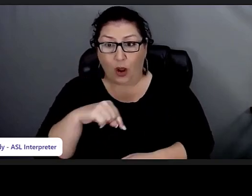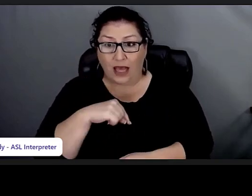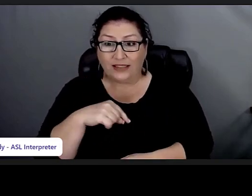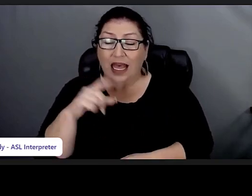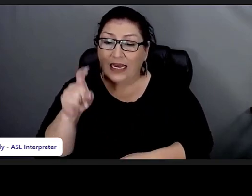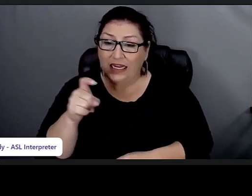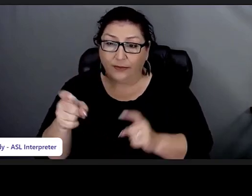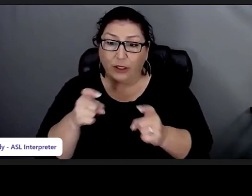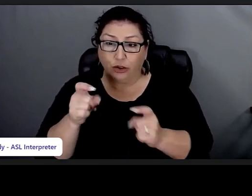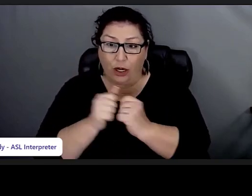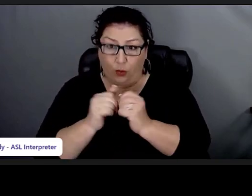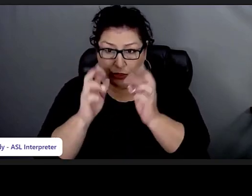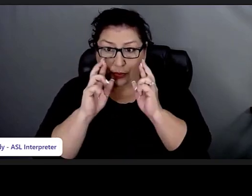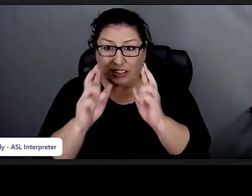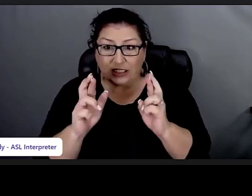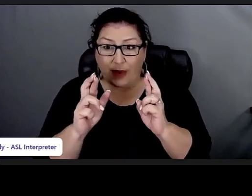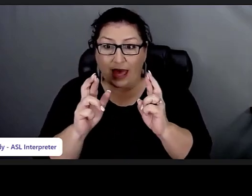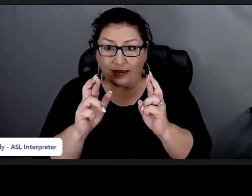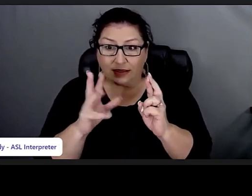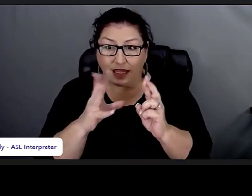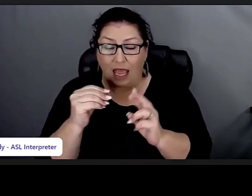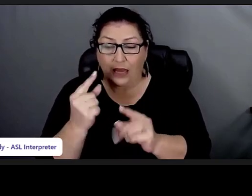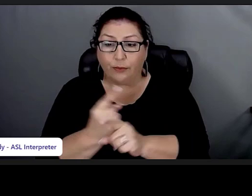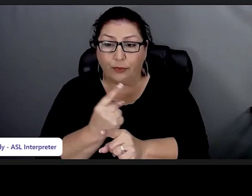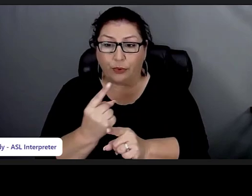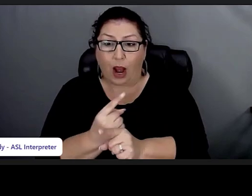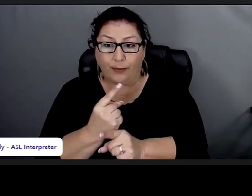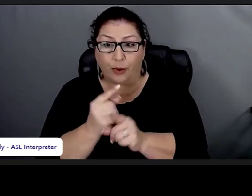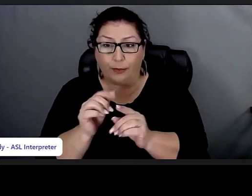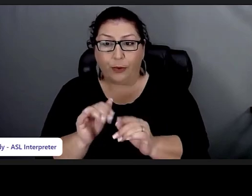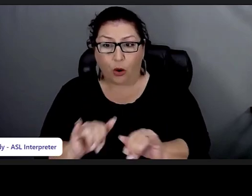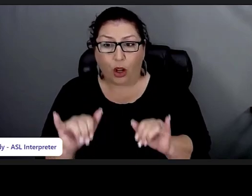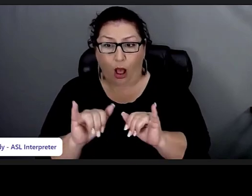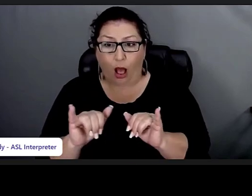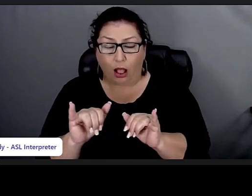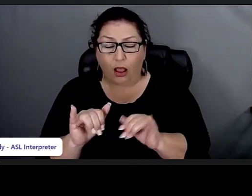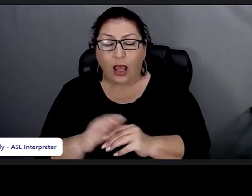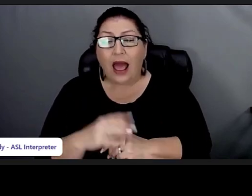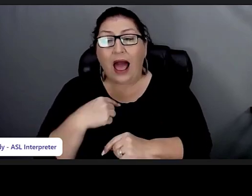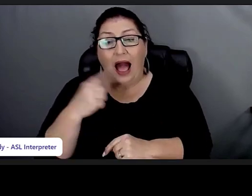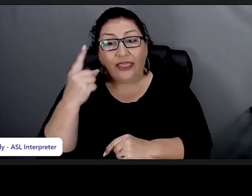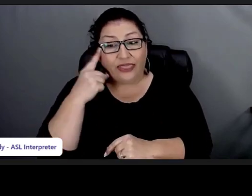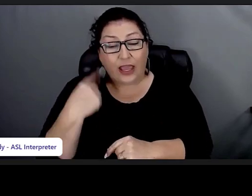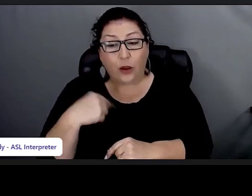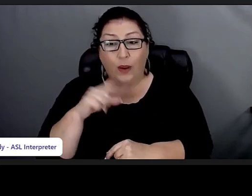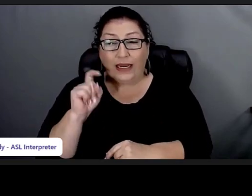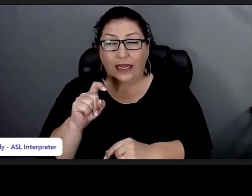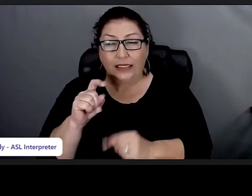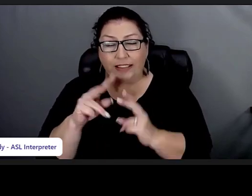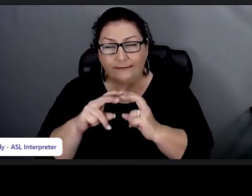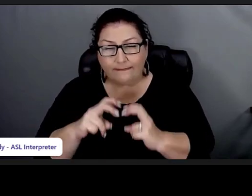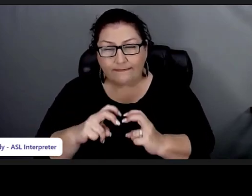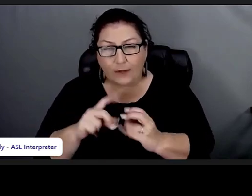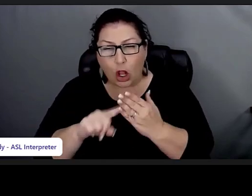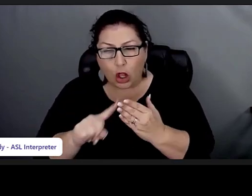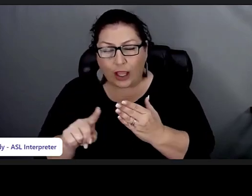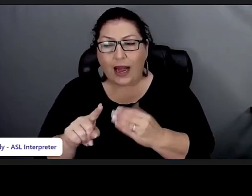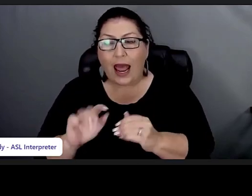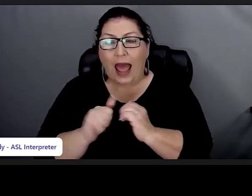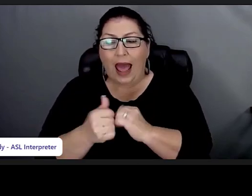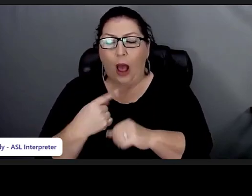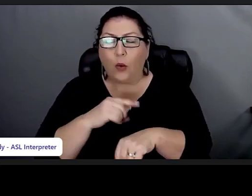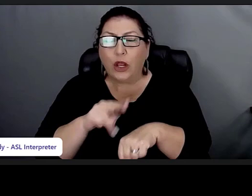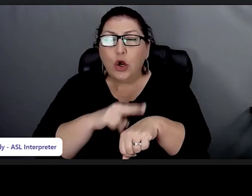with respect and proper protocol. I think we need to look at how we've normalized a lot of